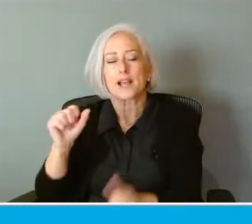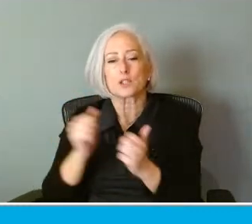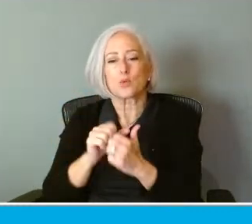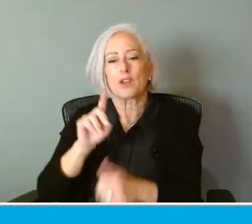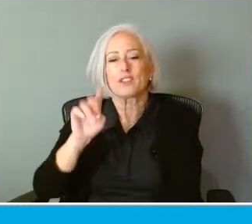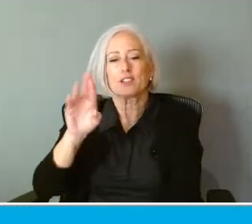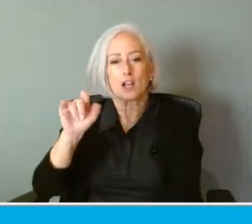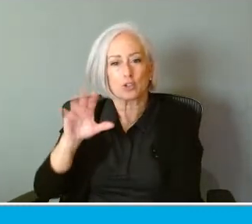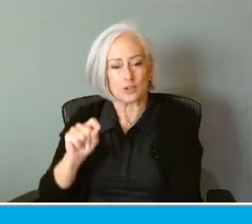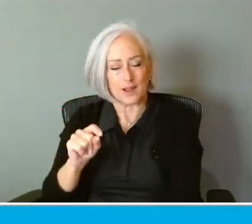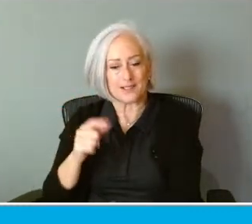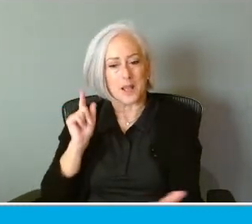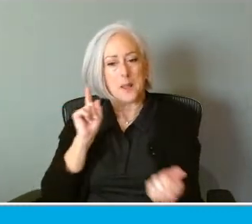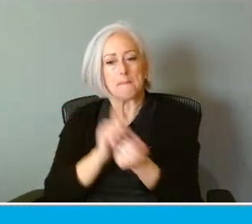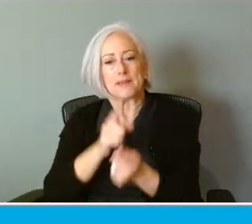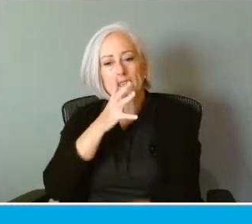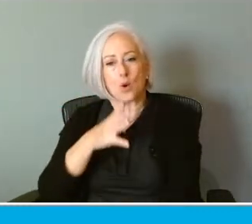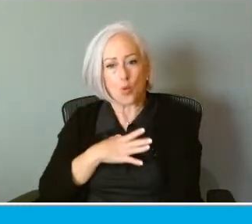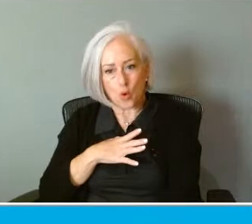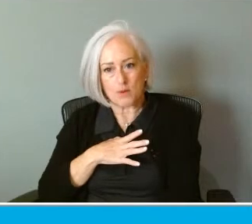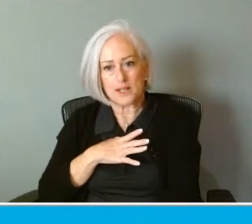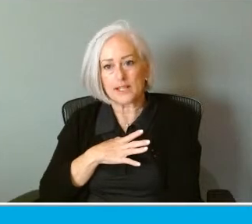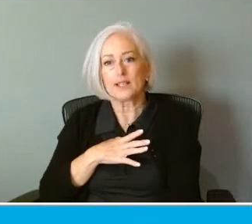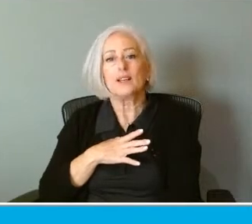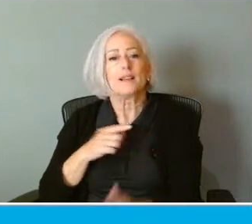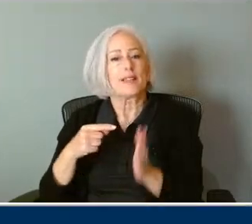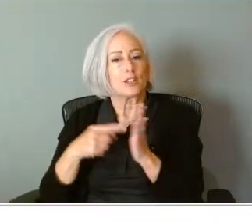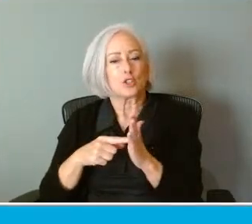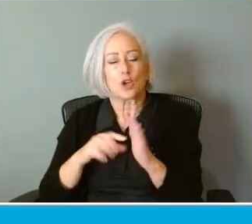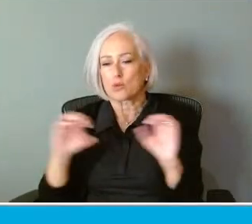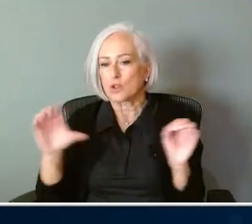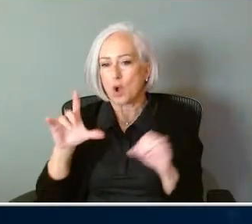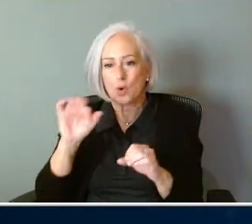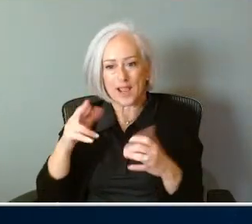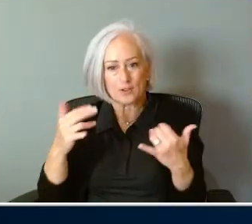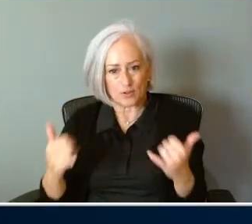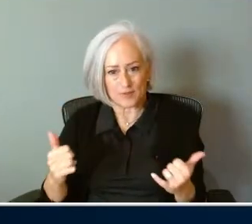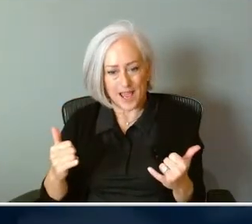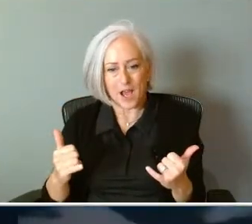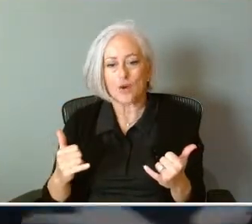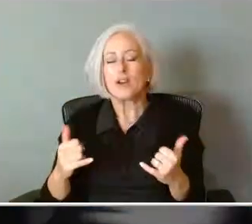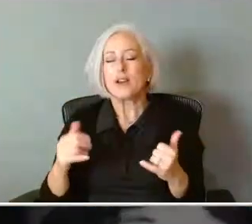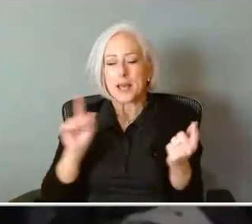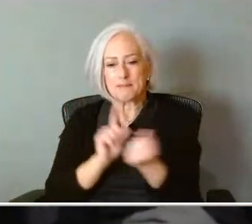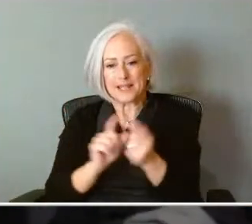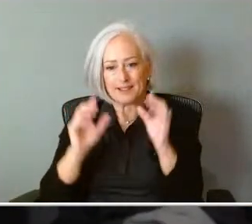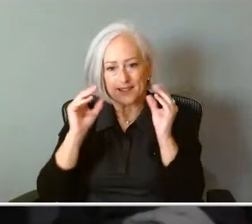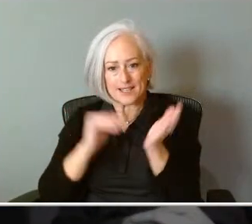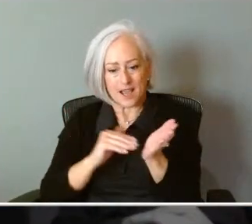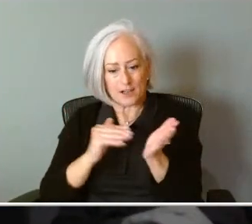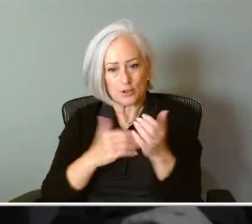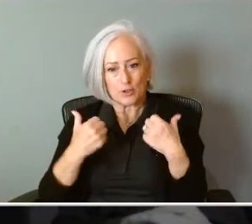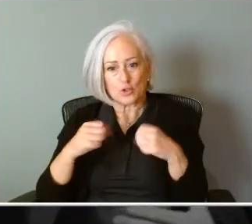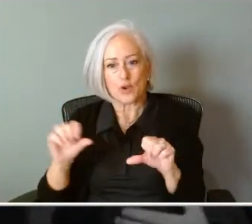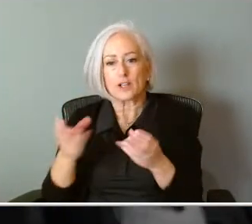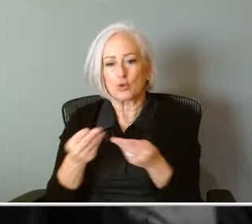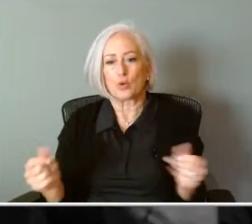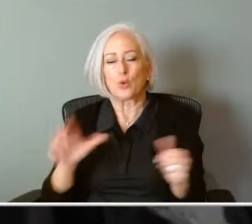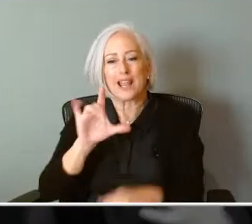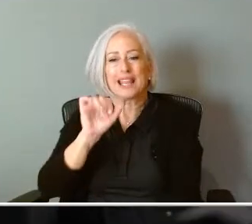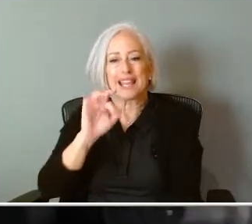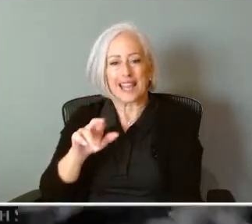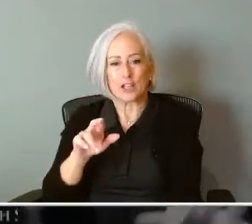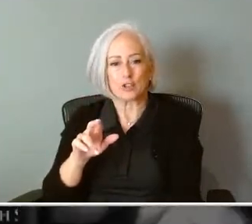that lets doctors train the immune system to exterminate cancer. Wednesday at 8. Subscribe to our Morning